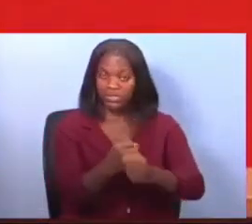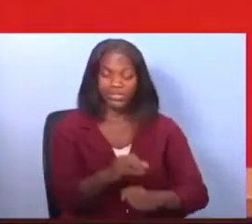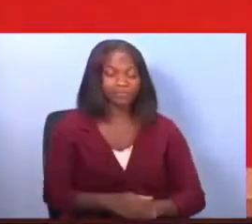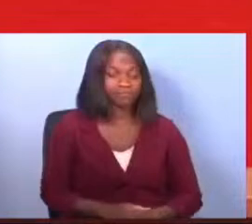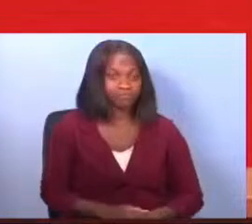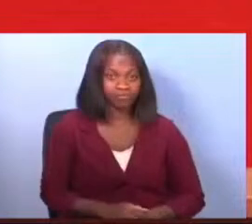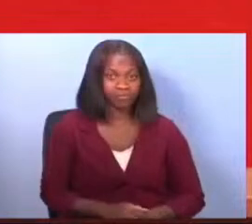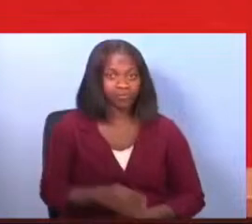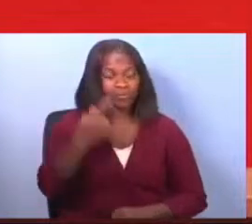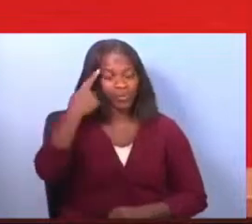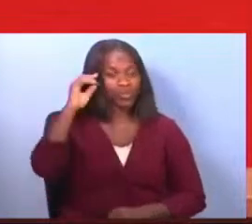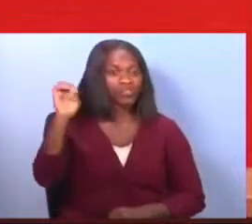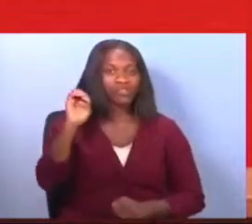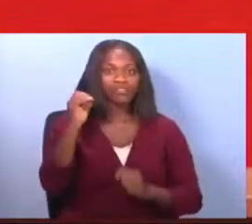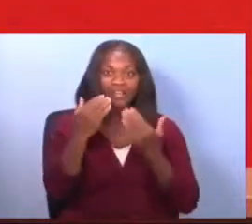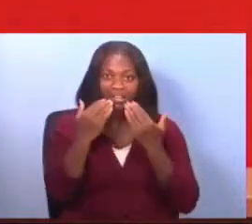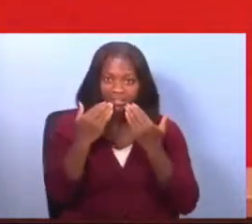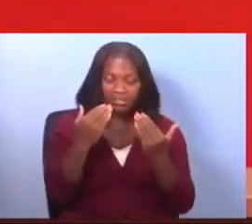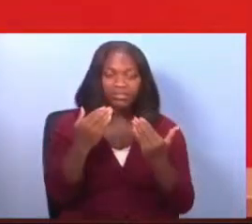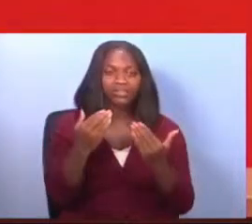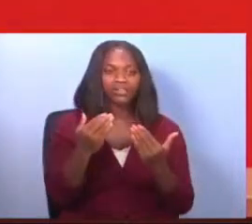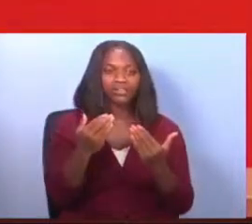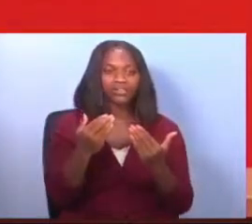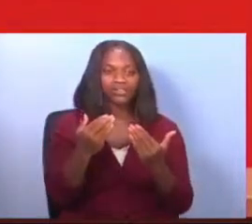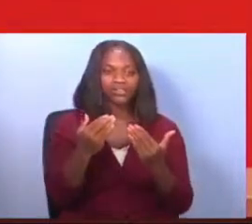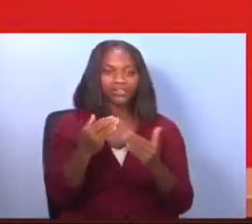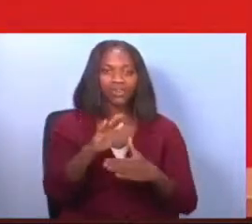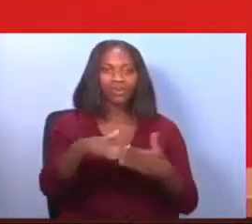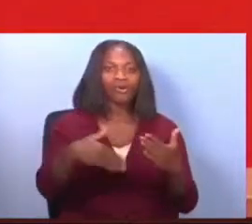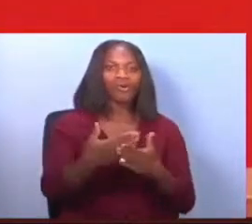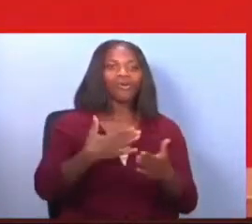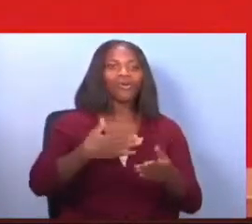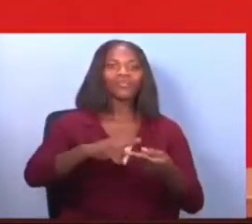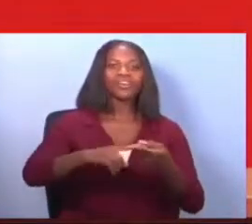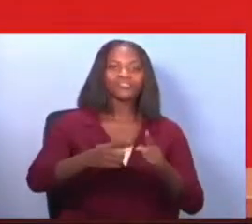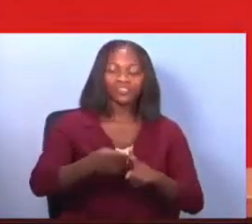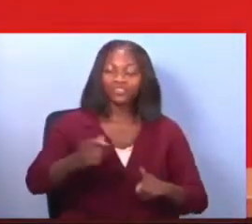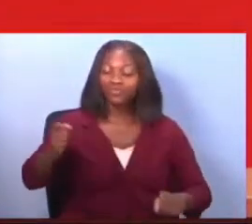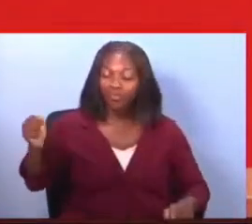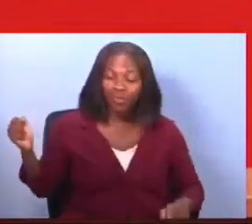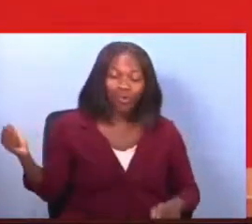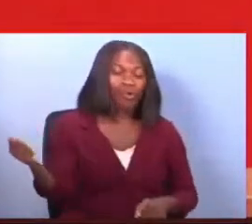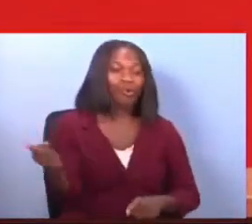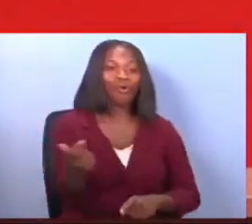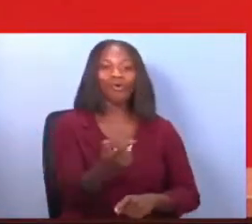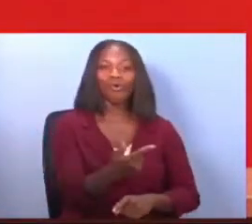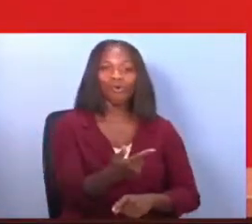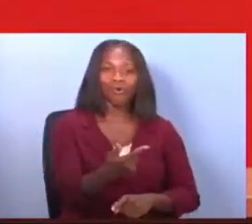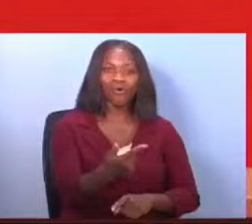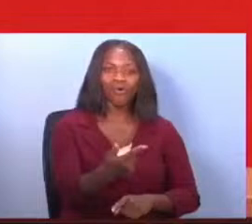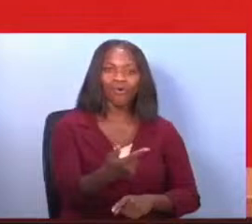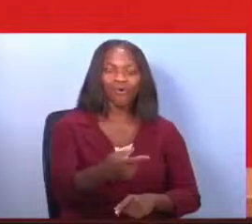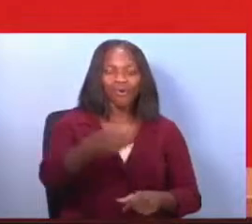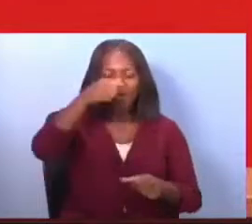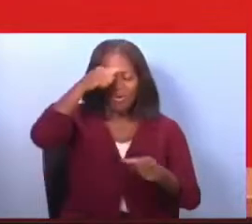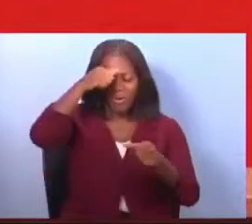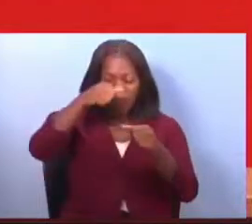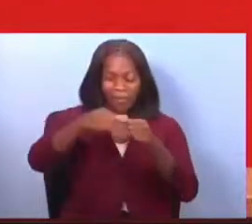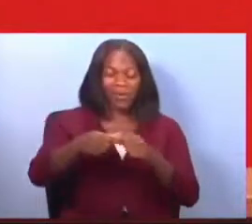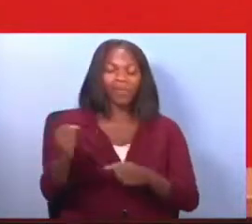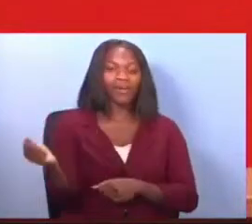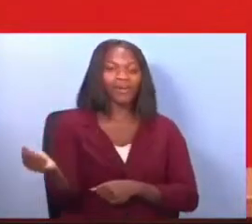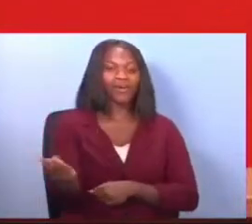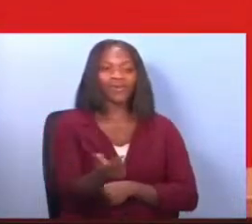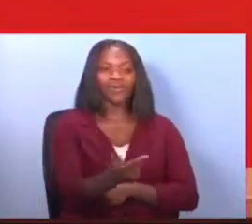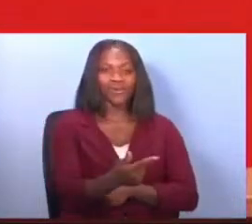am forever grateful. All my friends, the entire House, will forever be remembered.